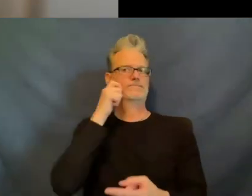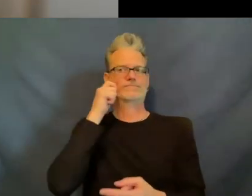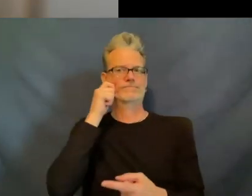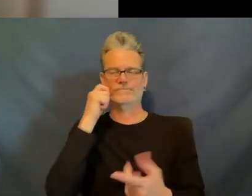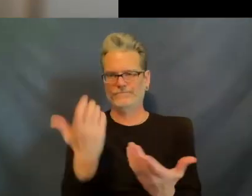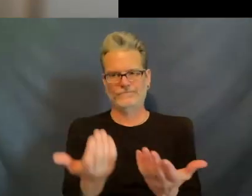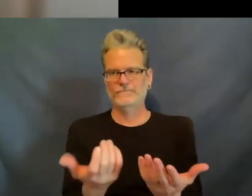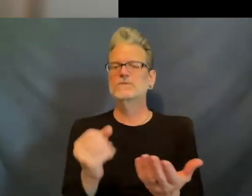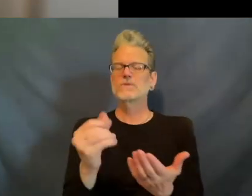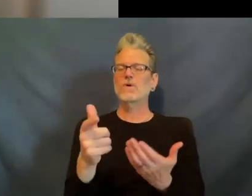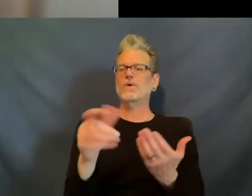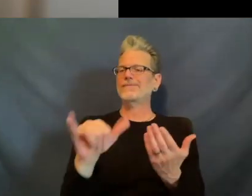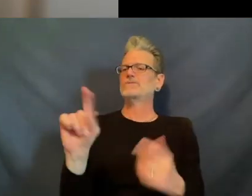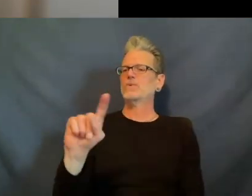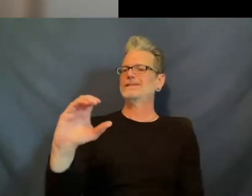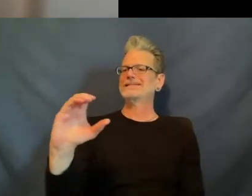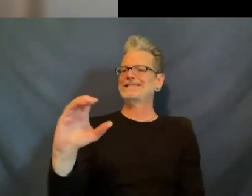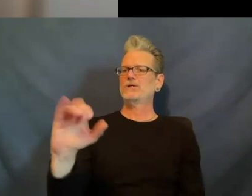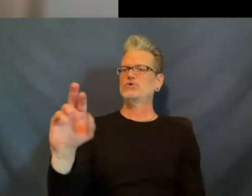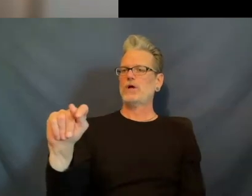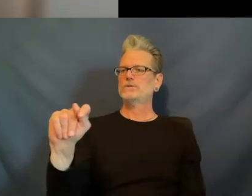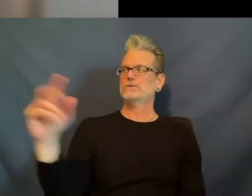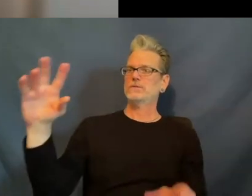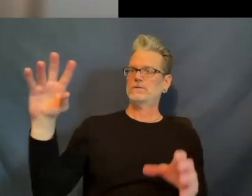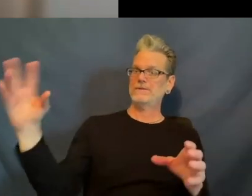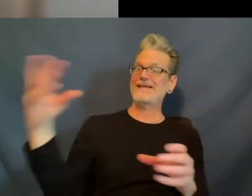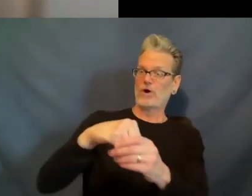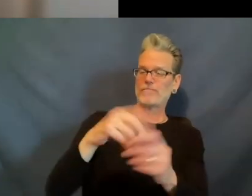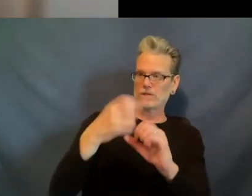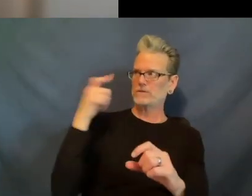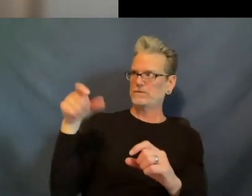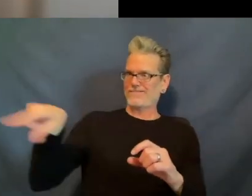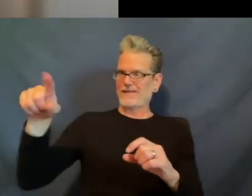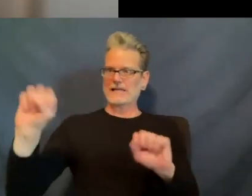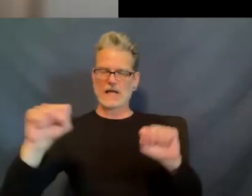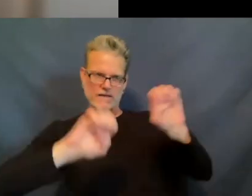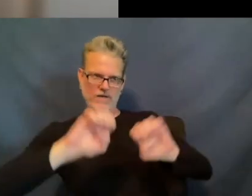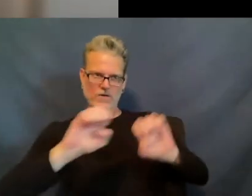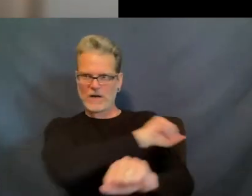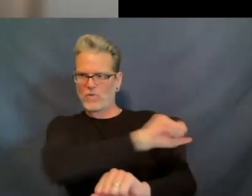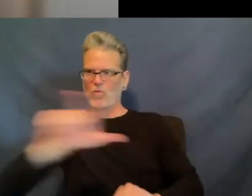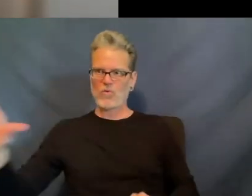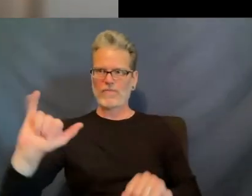CGES tool comes in, because it has evaluated all of those criteria.